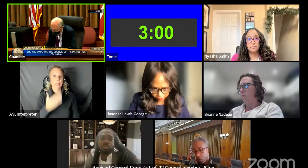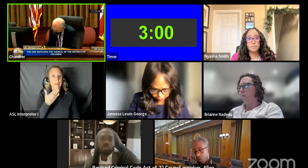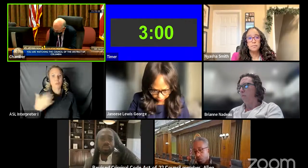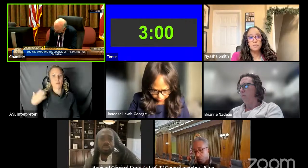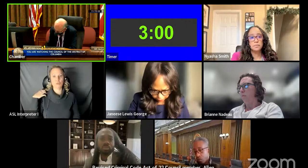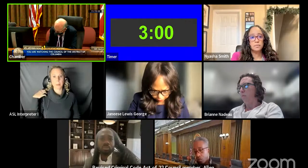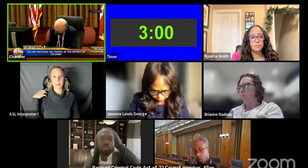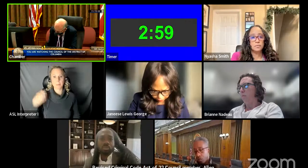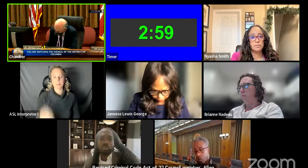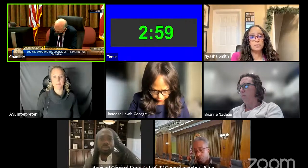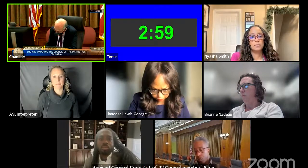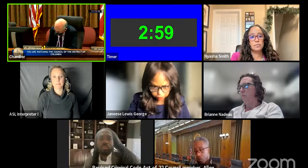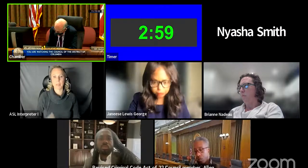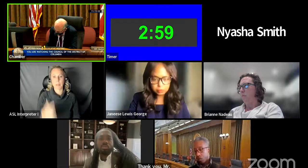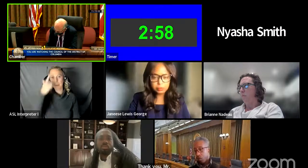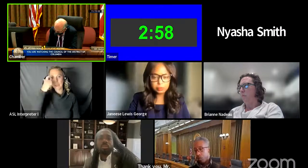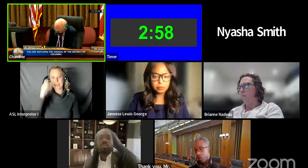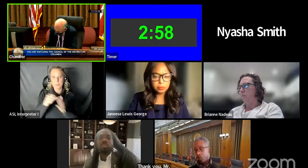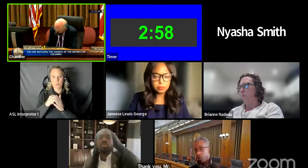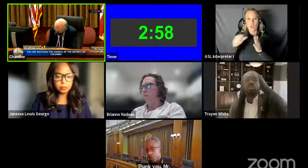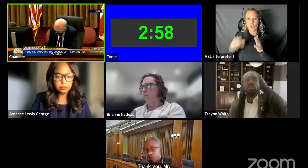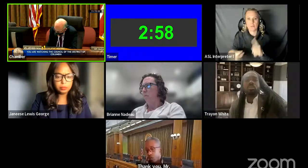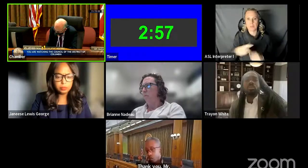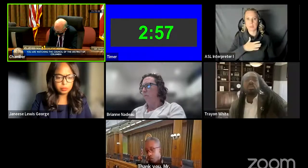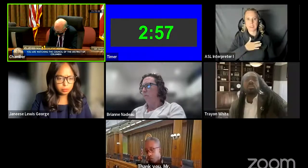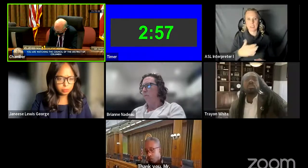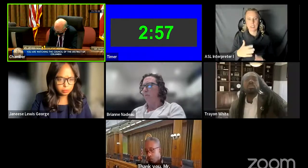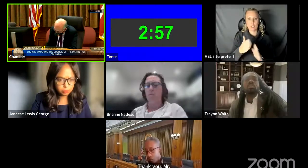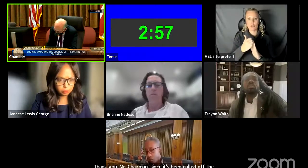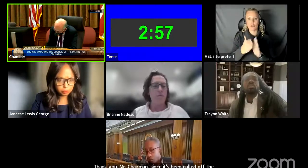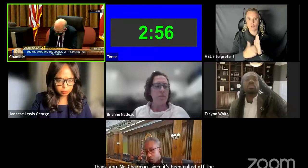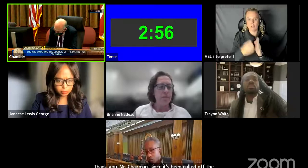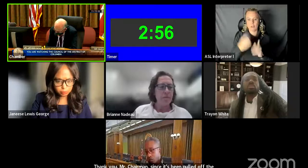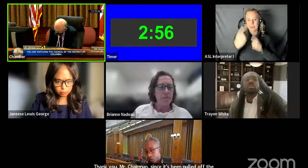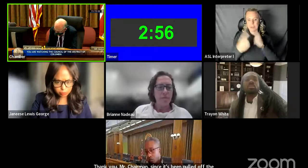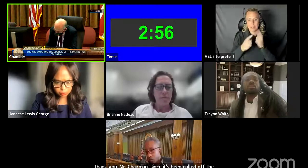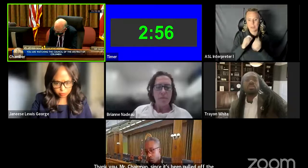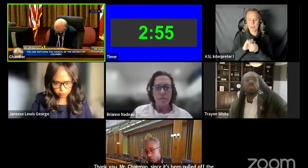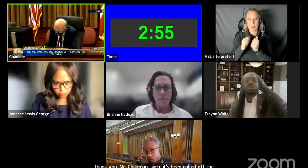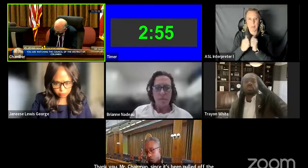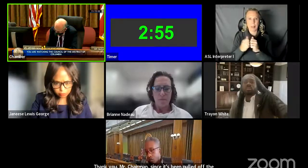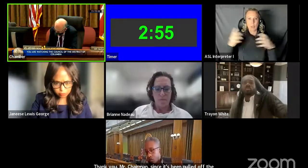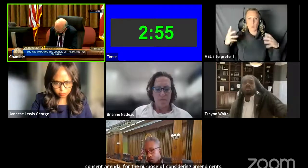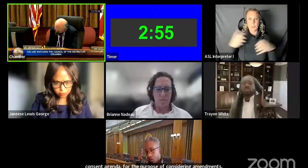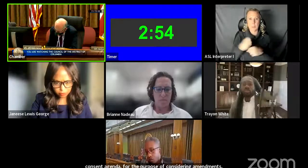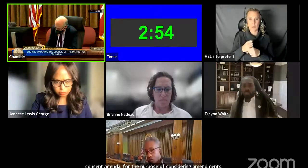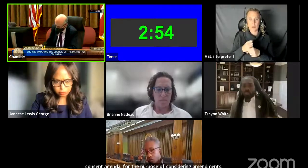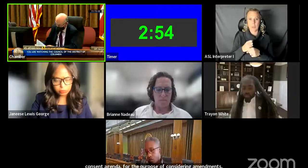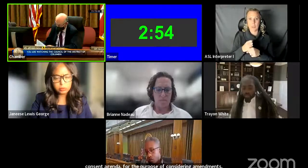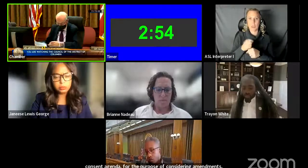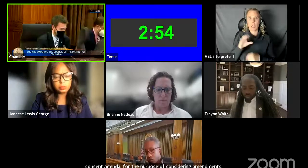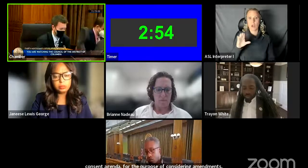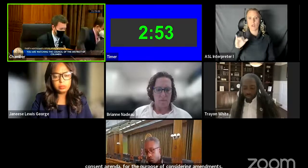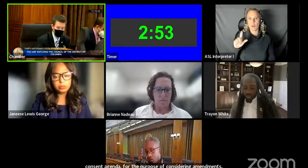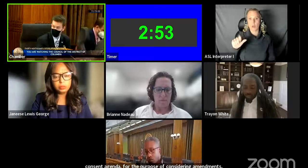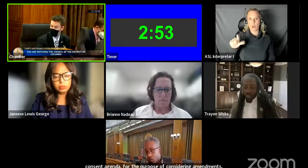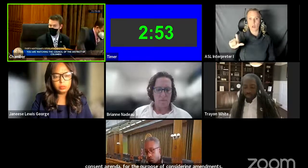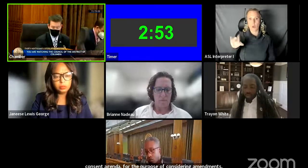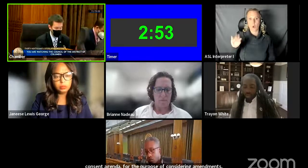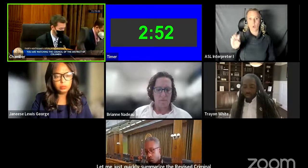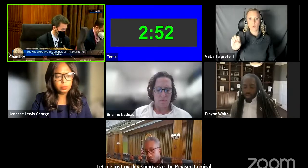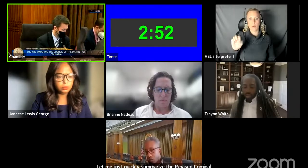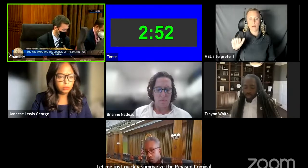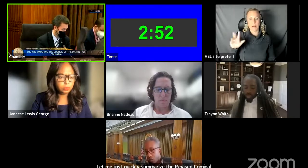Chairman. Since this has been pulled off the consent agenda for the purpose of considering amendments, let me just quickly summarize the Revised Criminal Code Act, which is